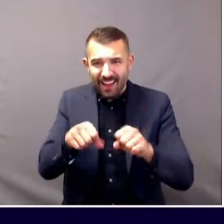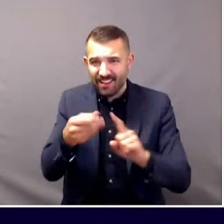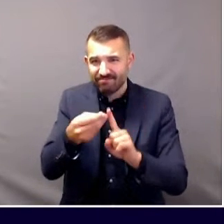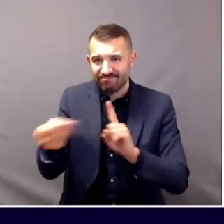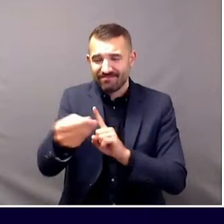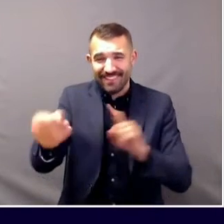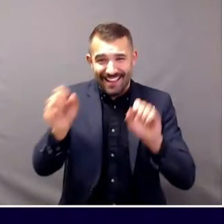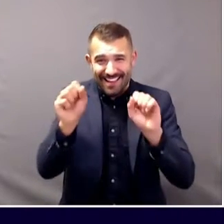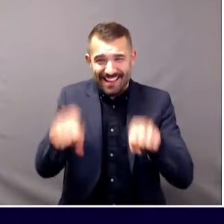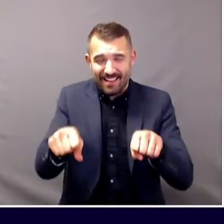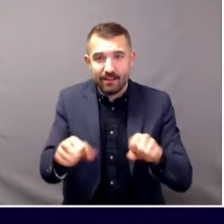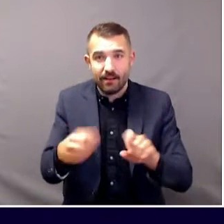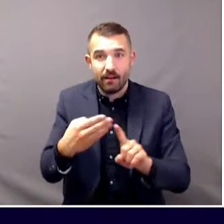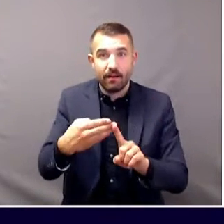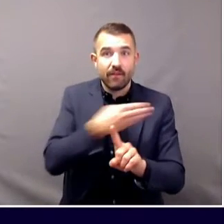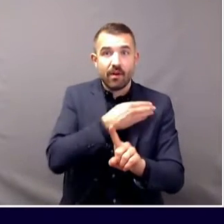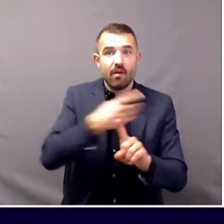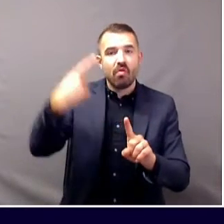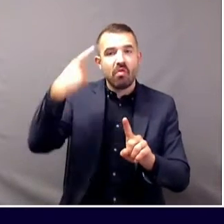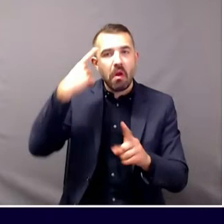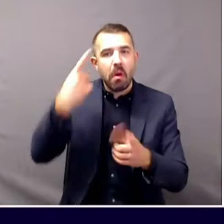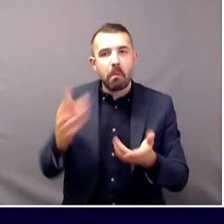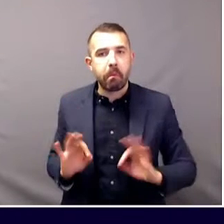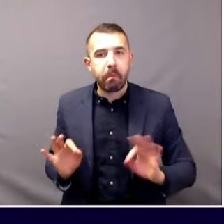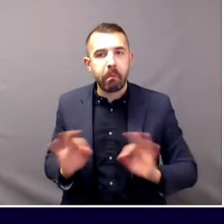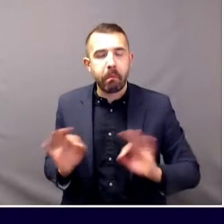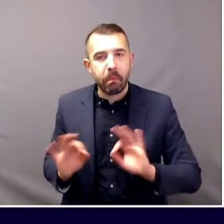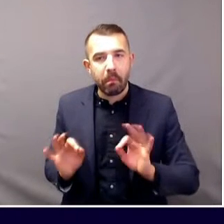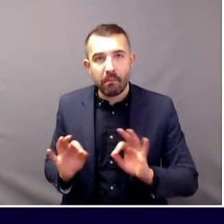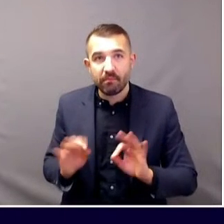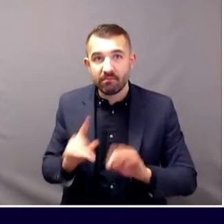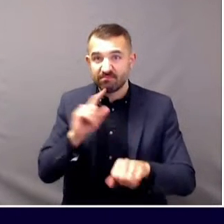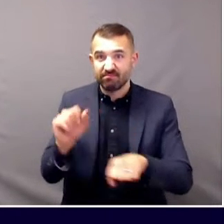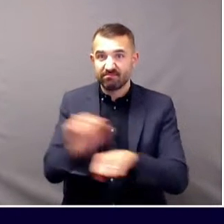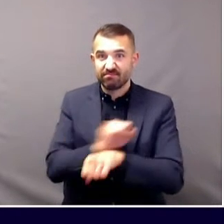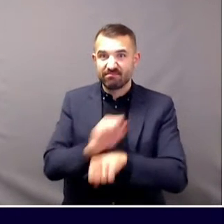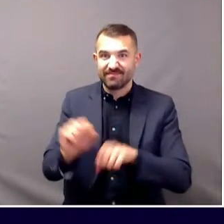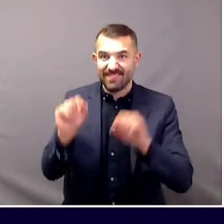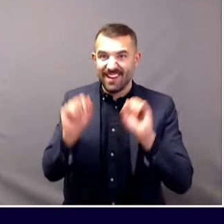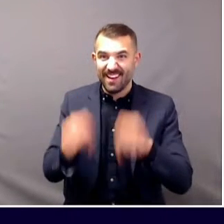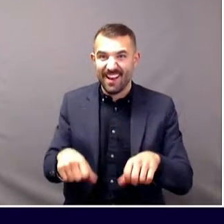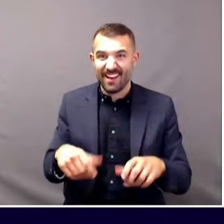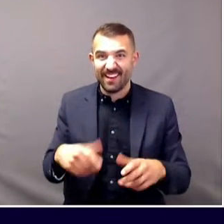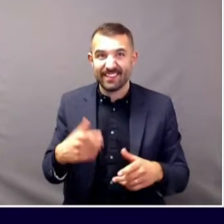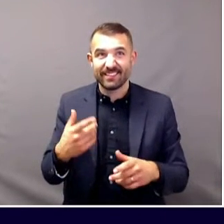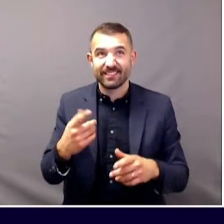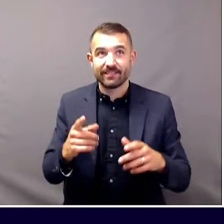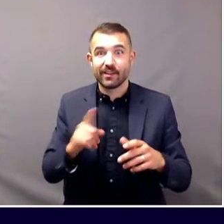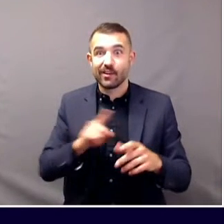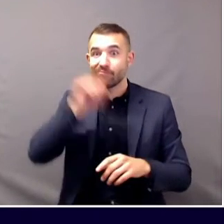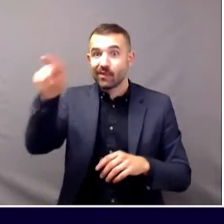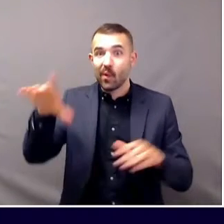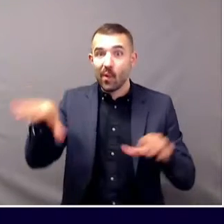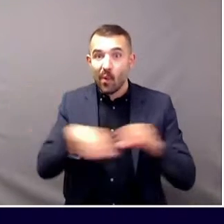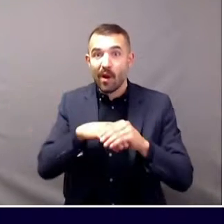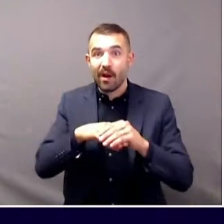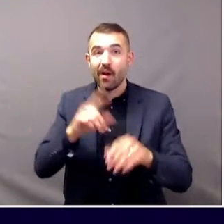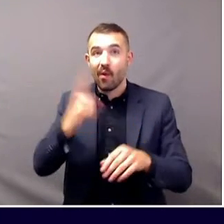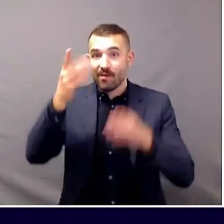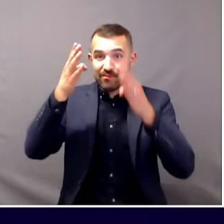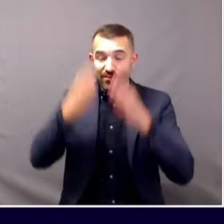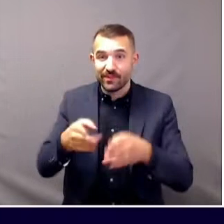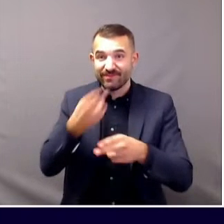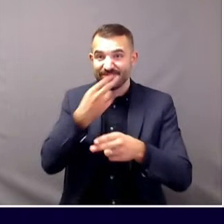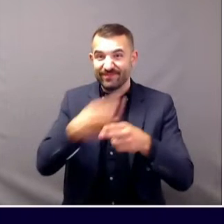in the description of how a single person who had attended the wedding had a brief encounter with somebody who